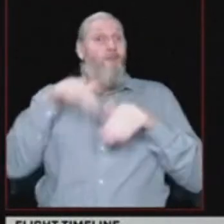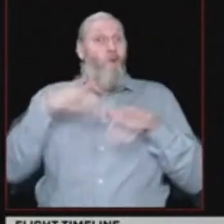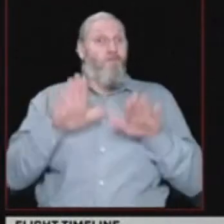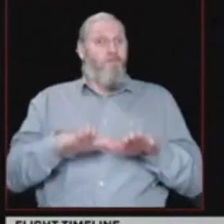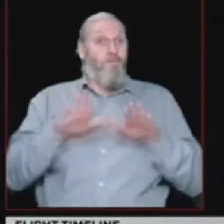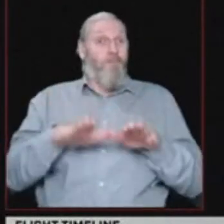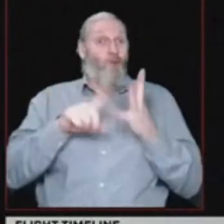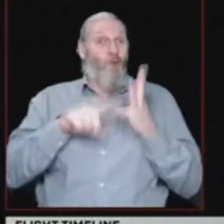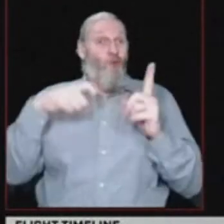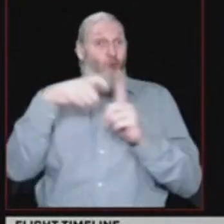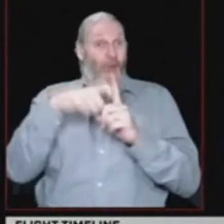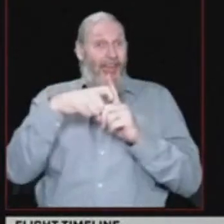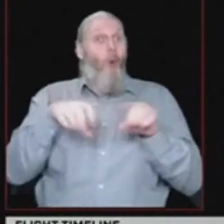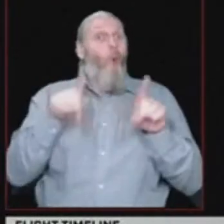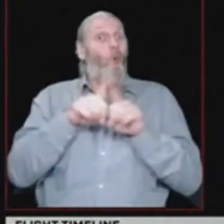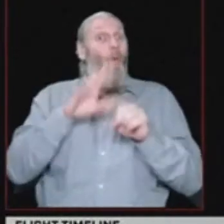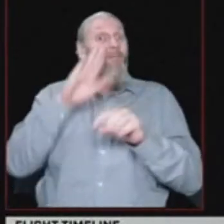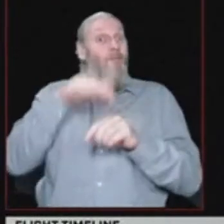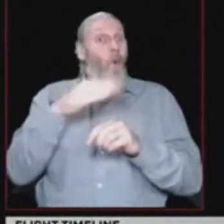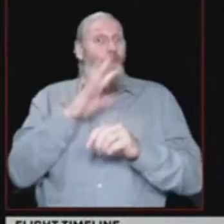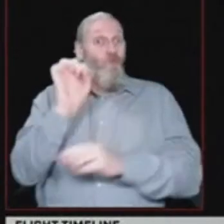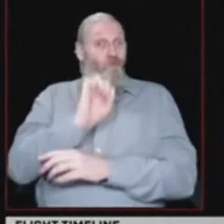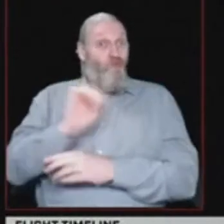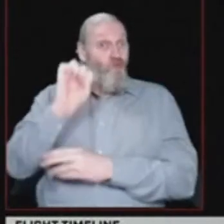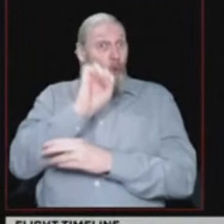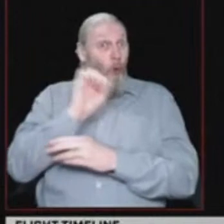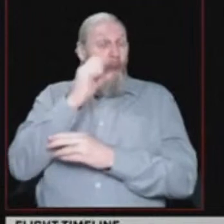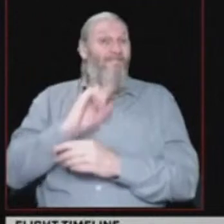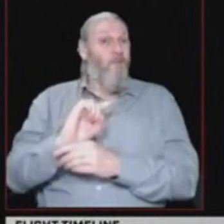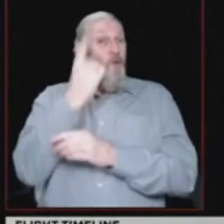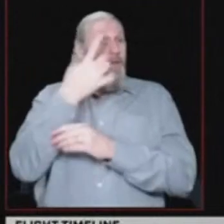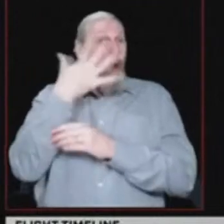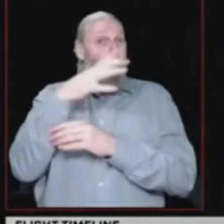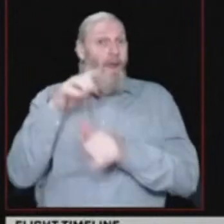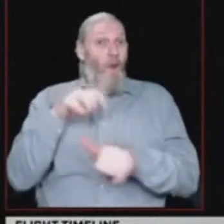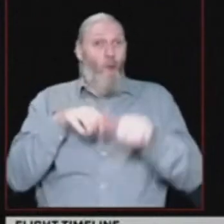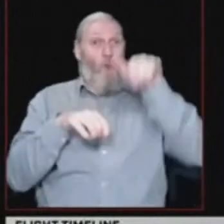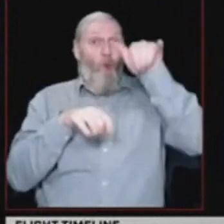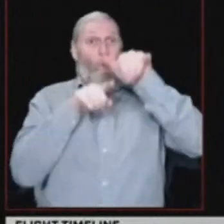from Western Europe. Tell our viewers, what does this day mean for the UK?